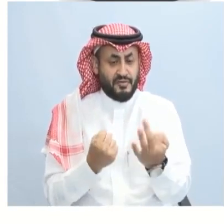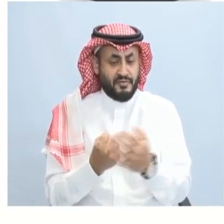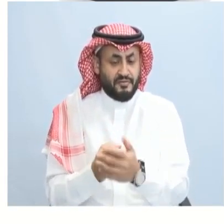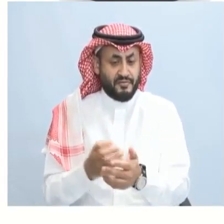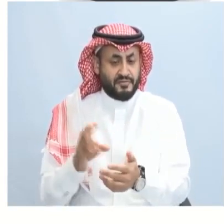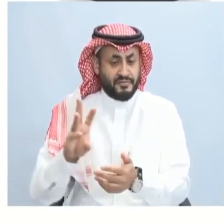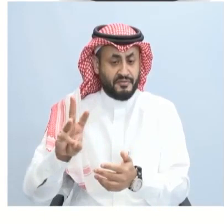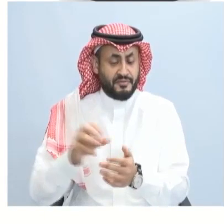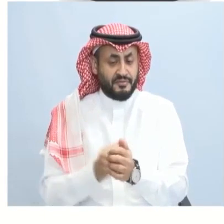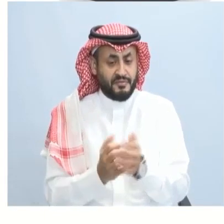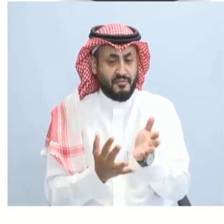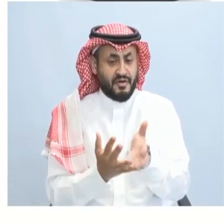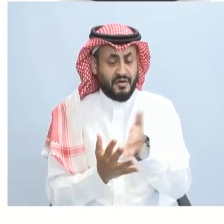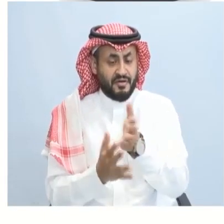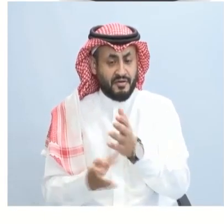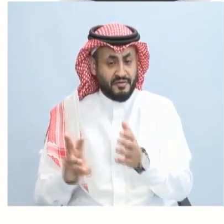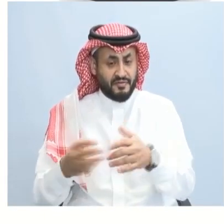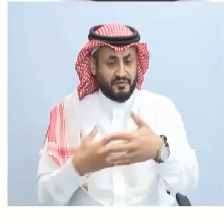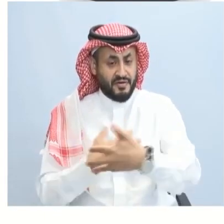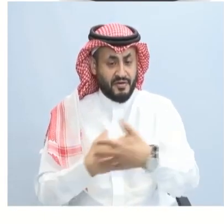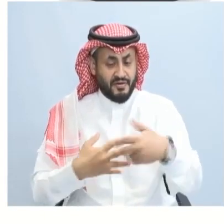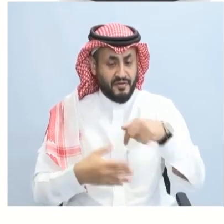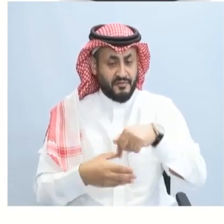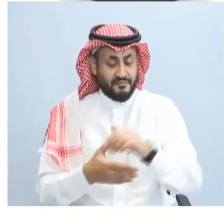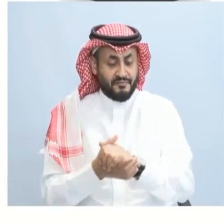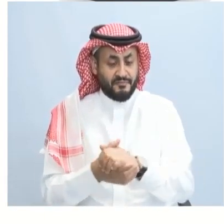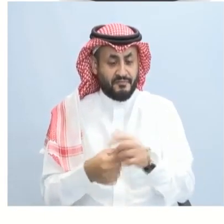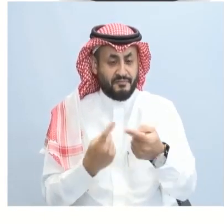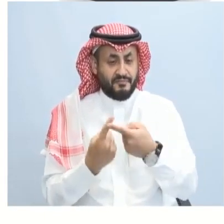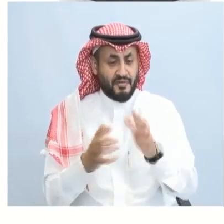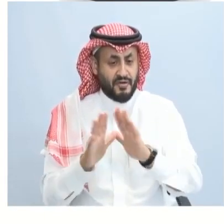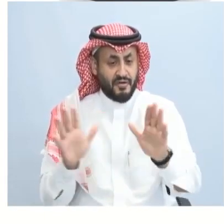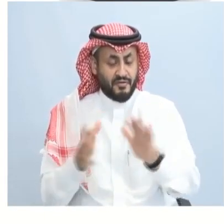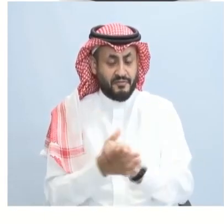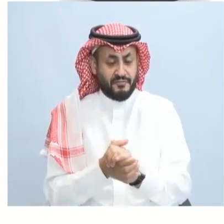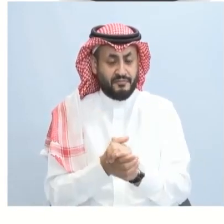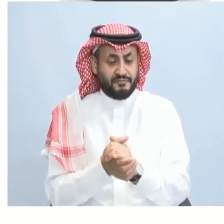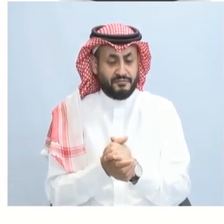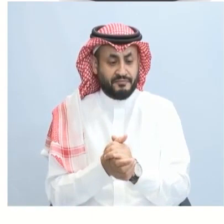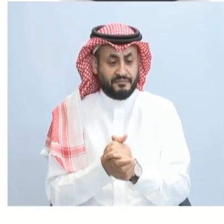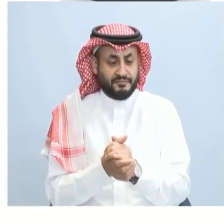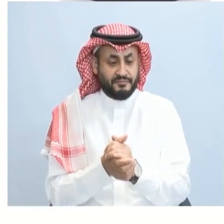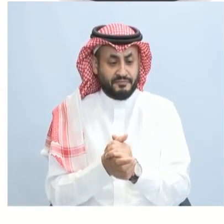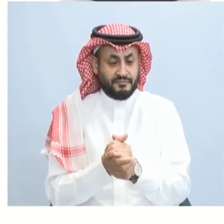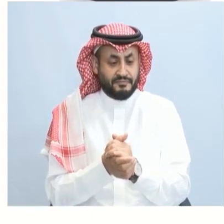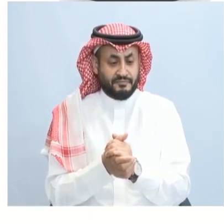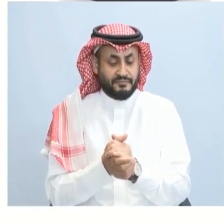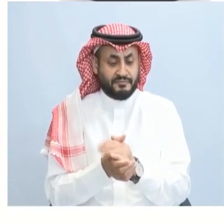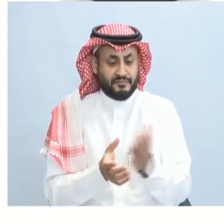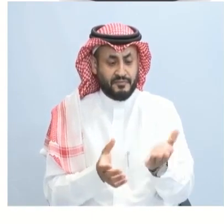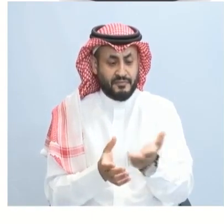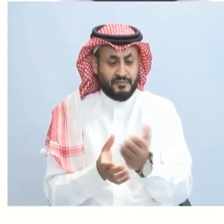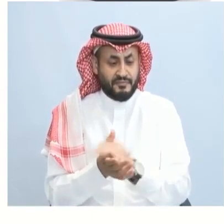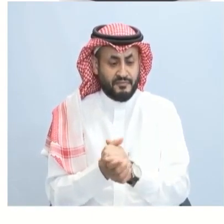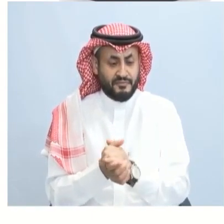1, 2, 3, 4, 5, 6 parts in the table. Now, the first one is actually done for you. We have here cowrie shells, which